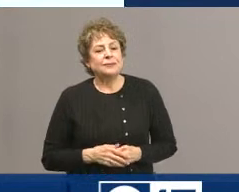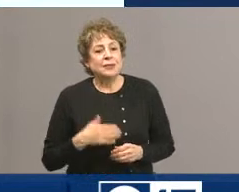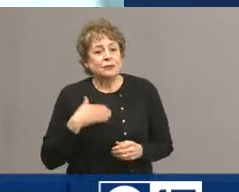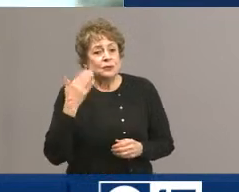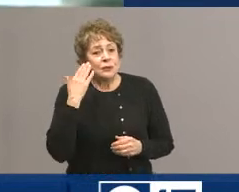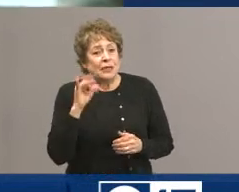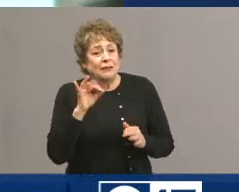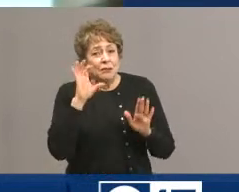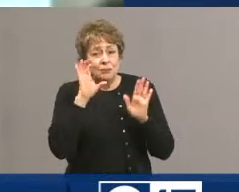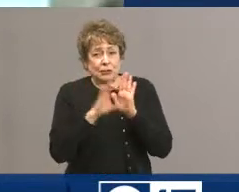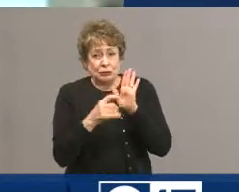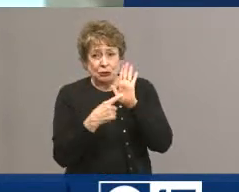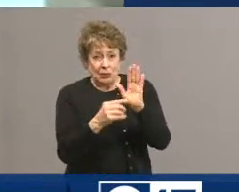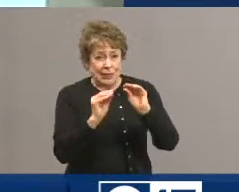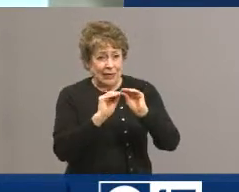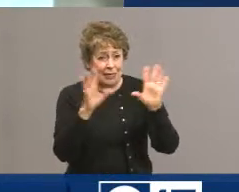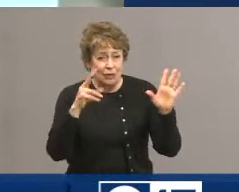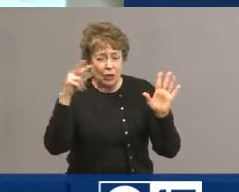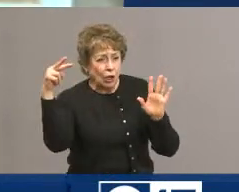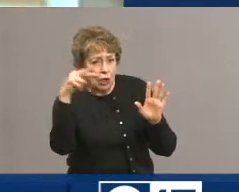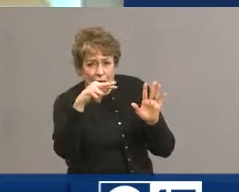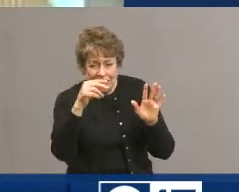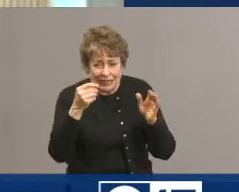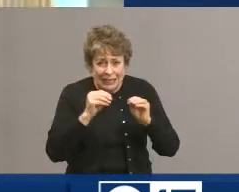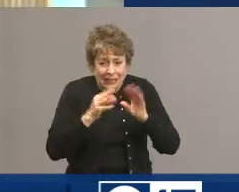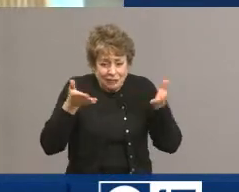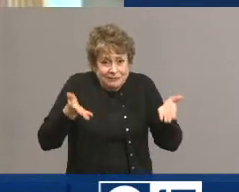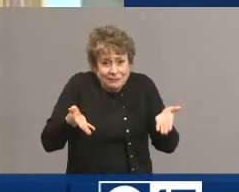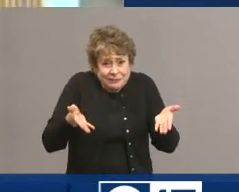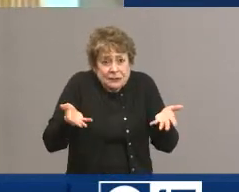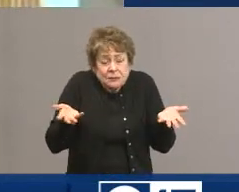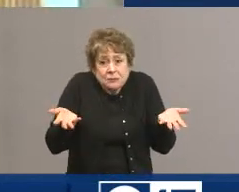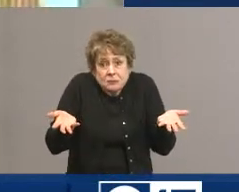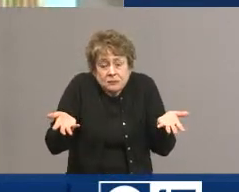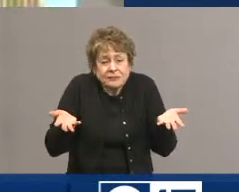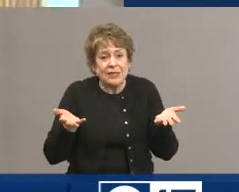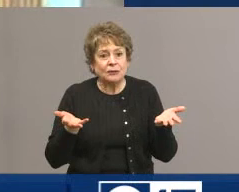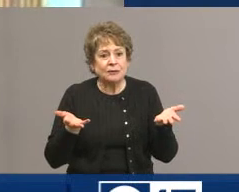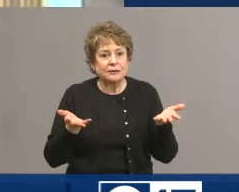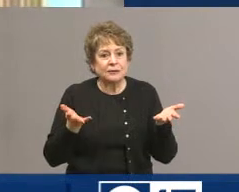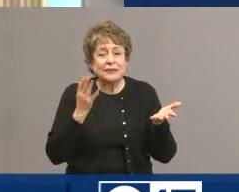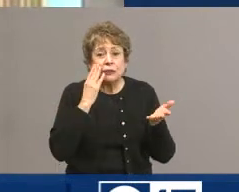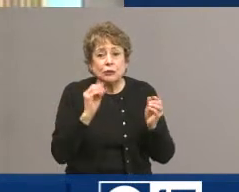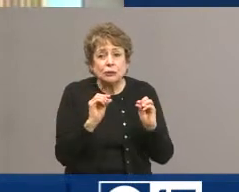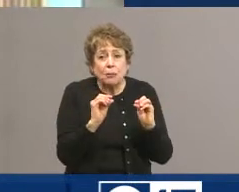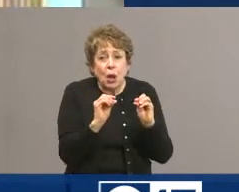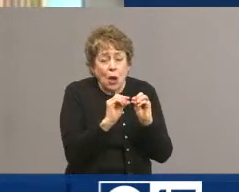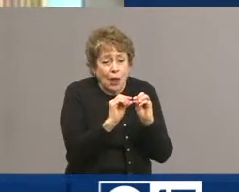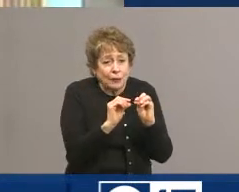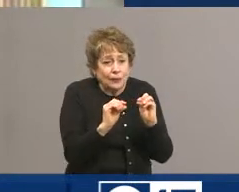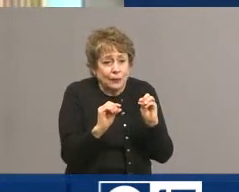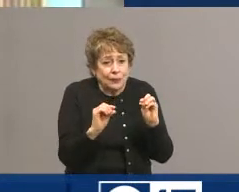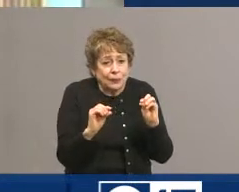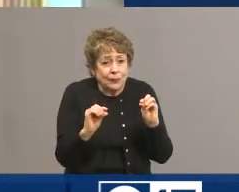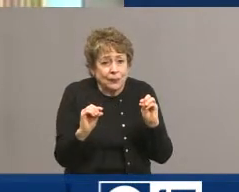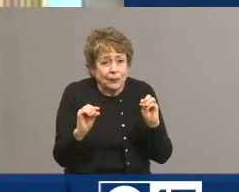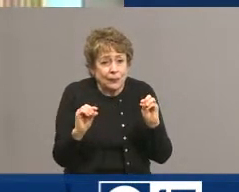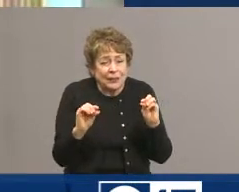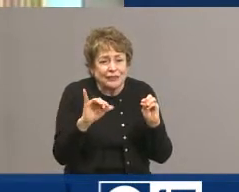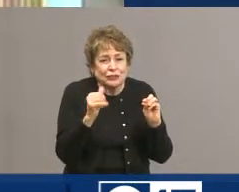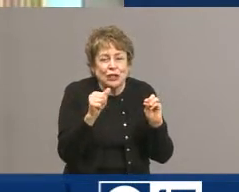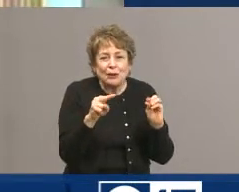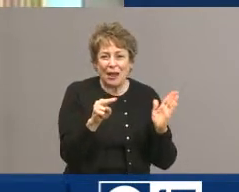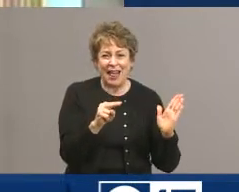in Arizona. This was here in late January. We declared a state of emergency on March